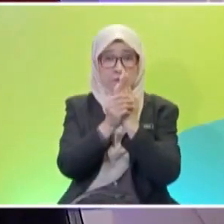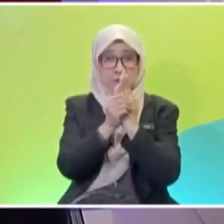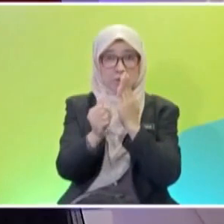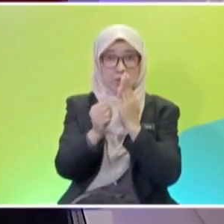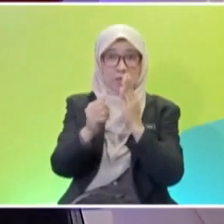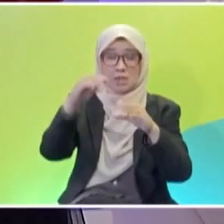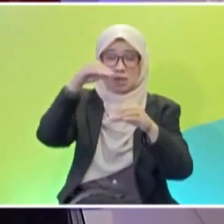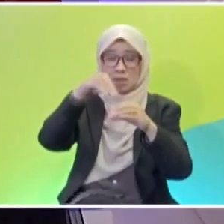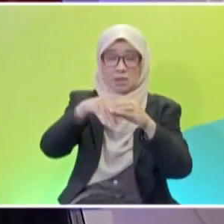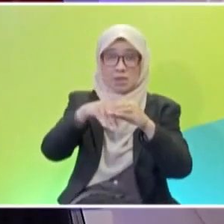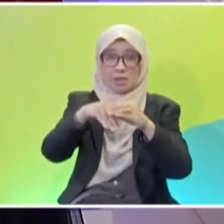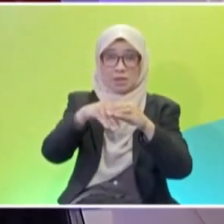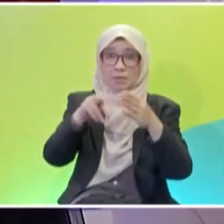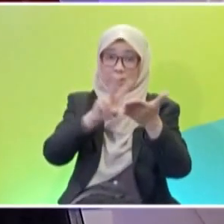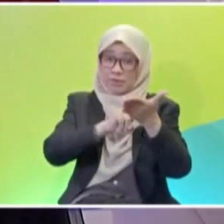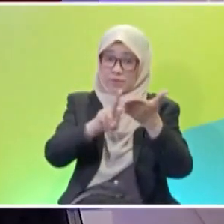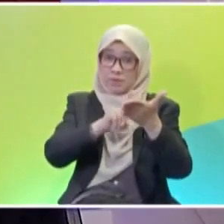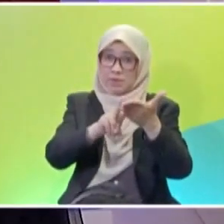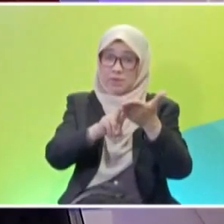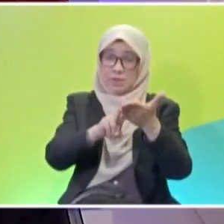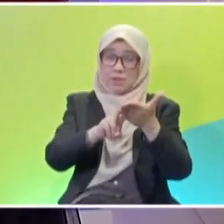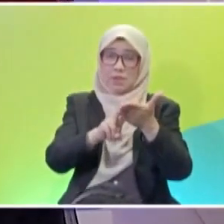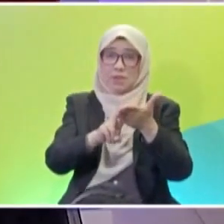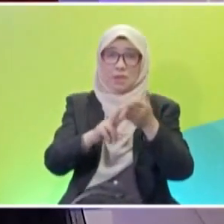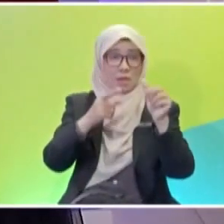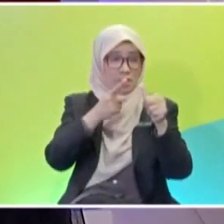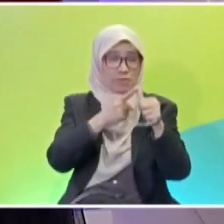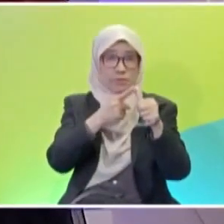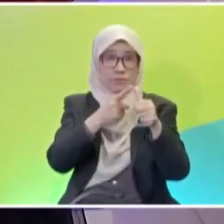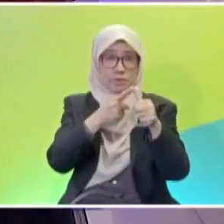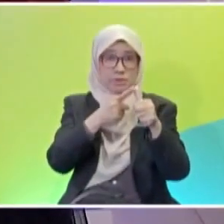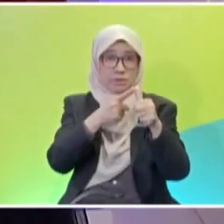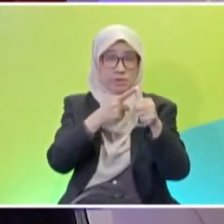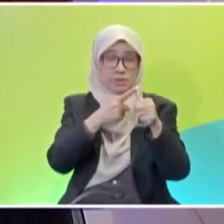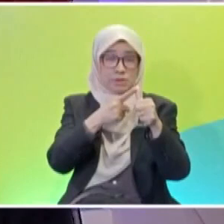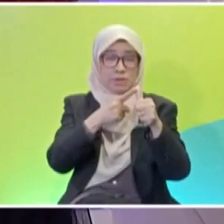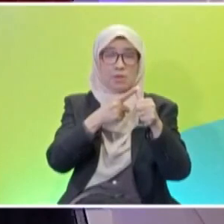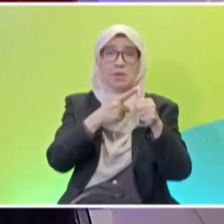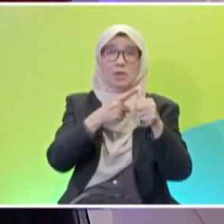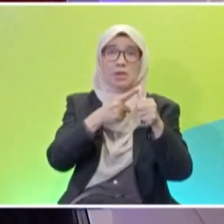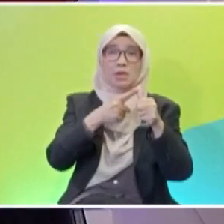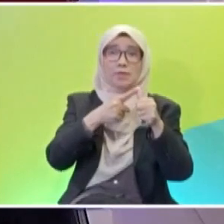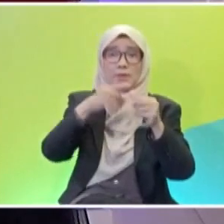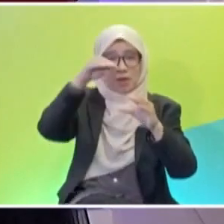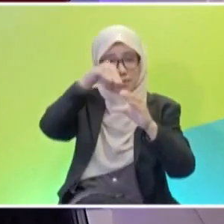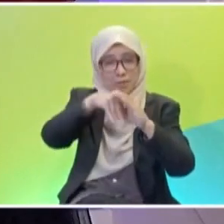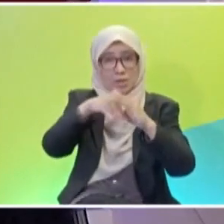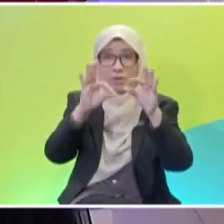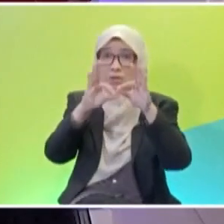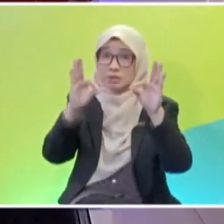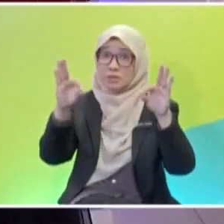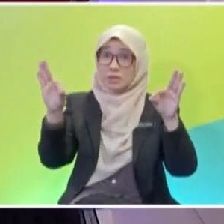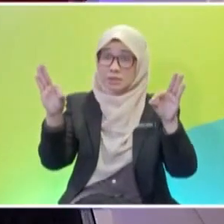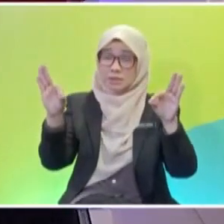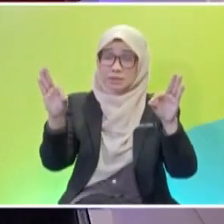Okay, mm-hmm. So because nowadays you need to not only simply read, but you need to have a deeper understanding of what the text